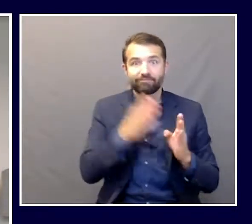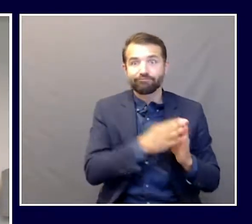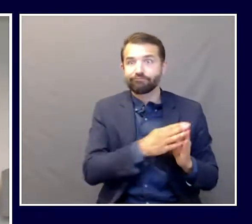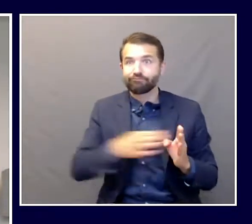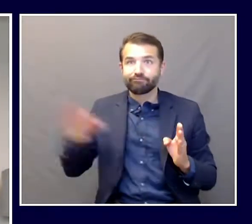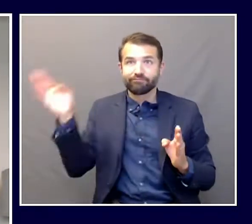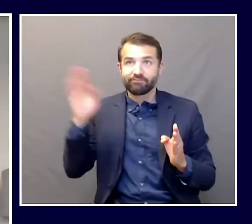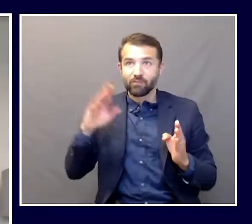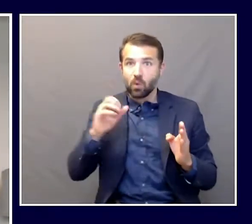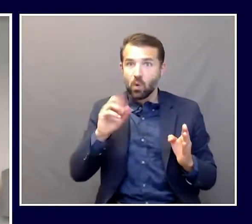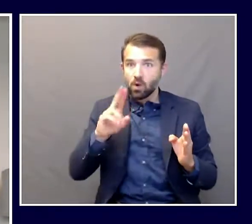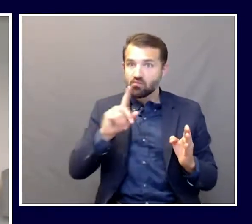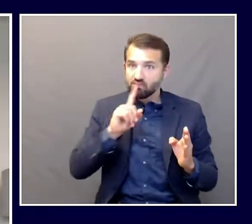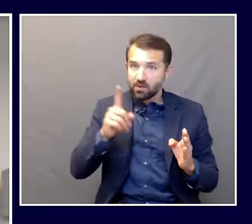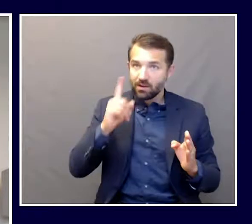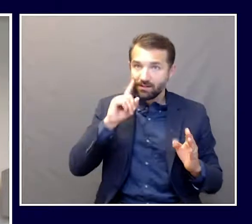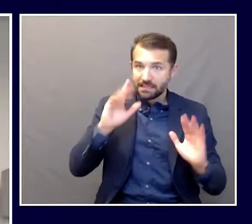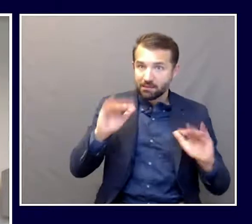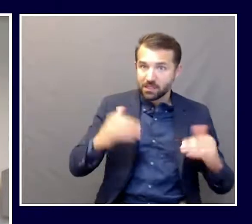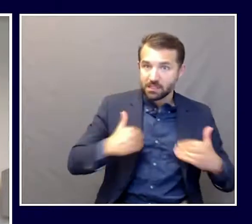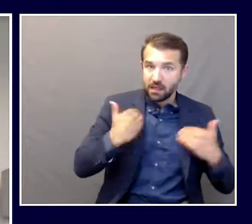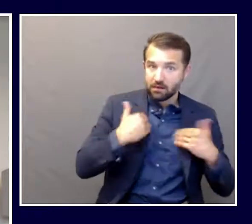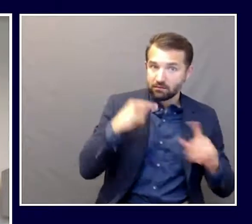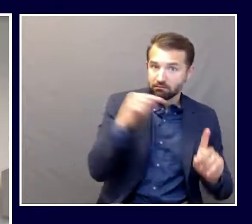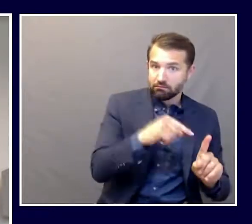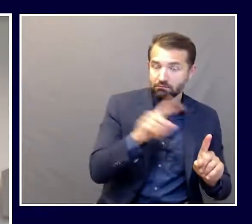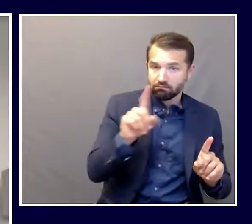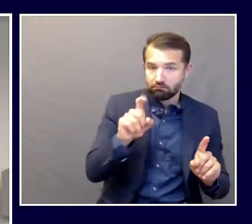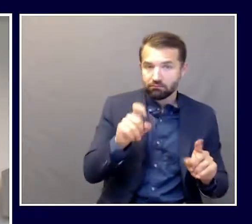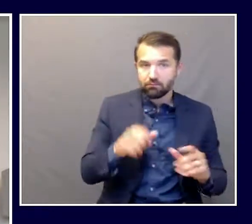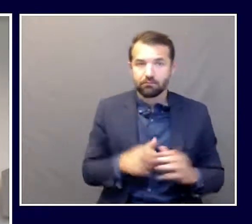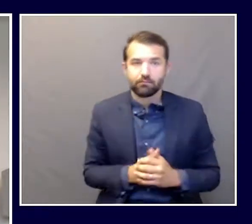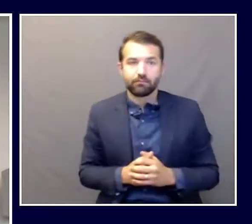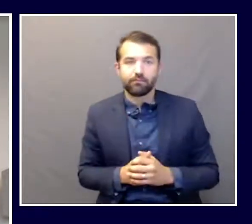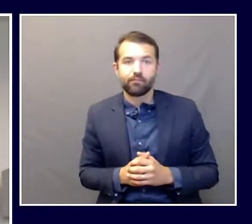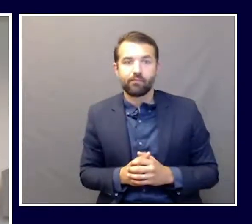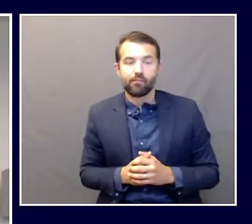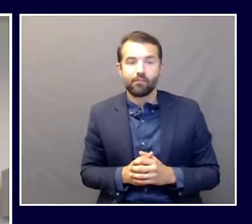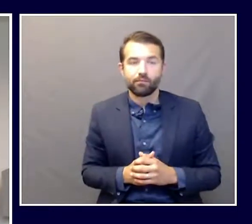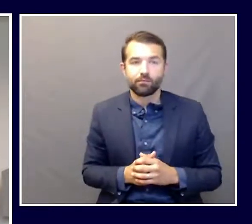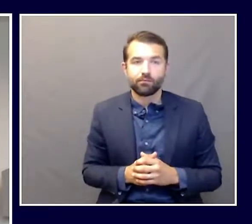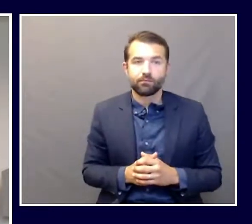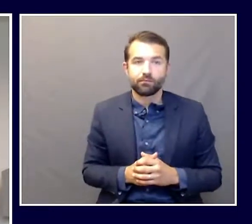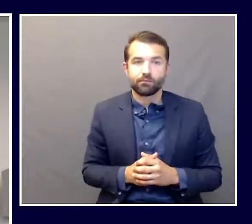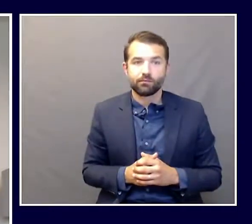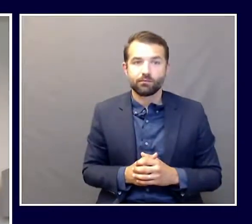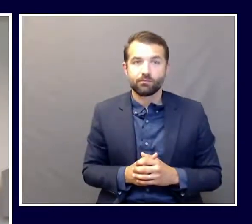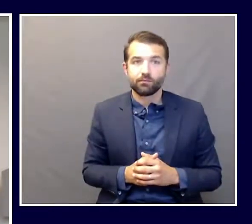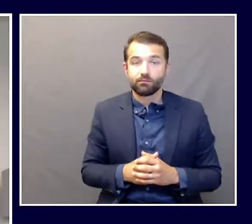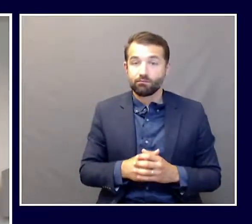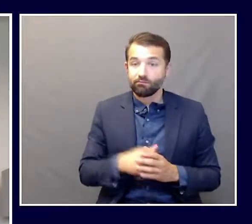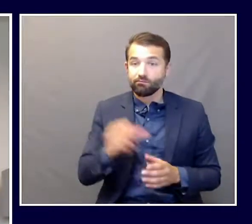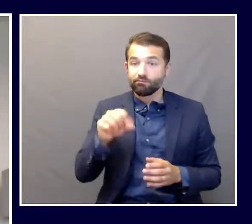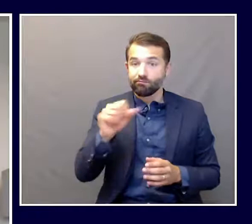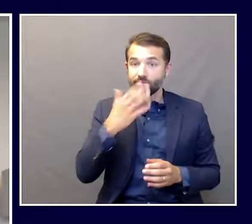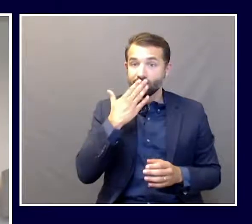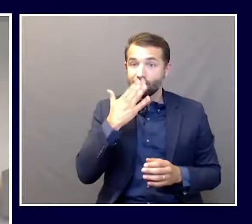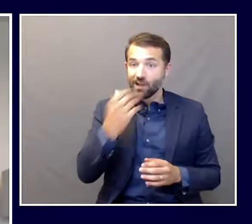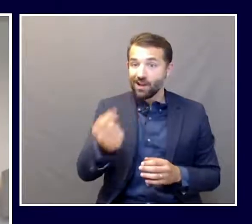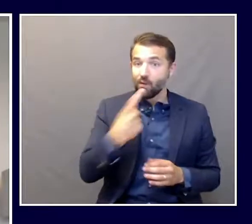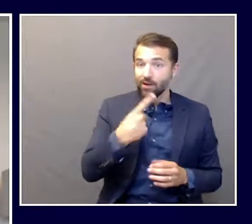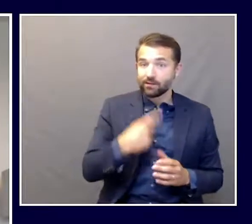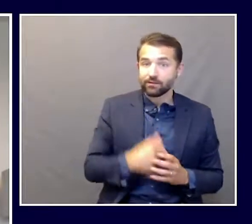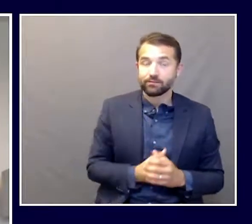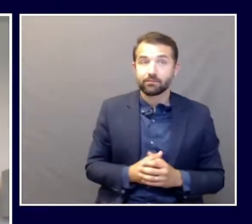also potentially more deadly for them as well? Thanks, Allison. Let me start. I'm going to break your question into two